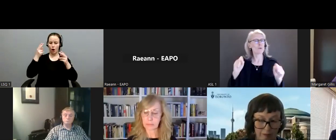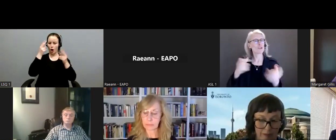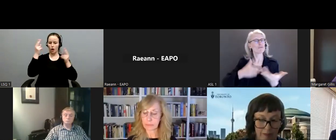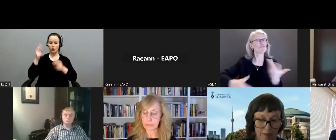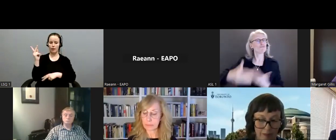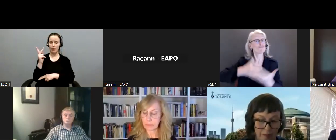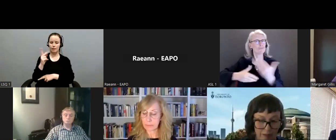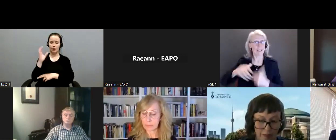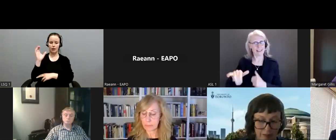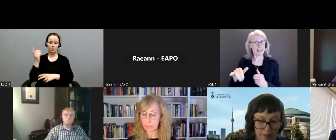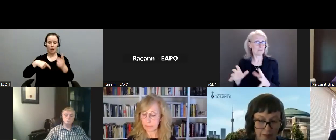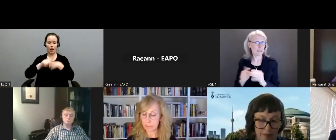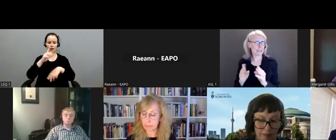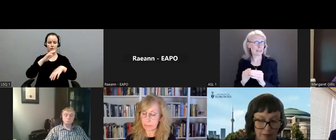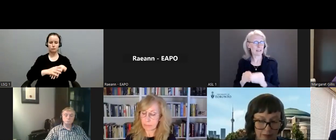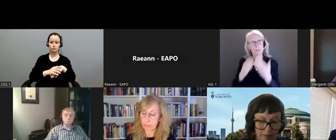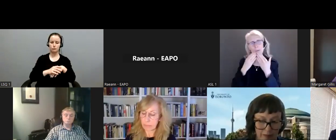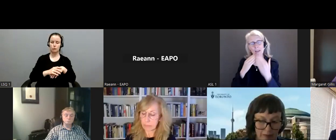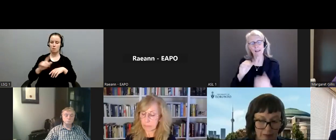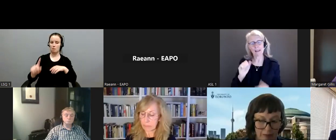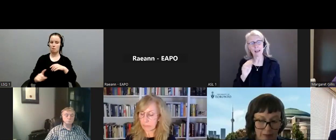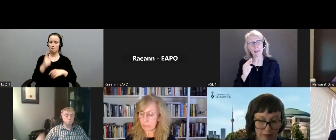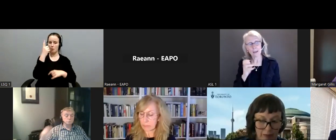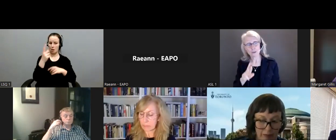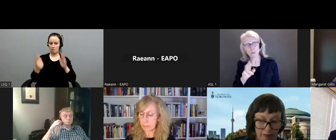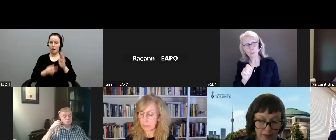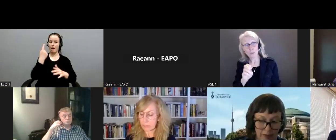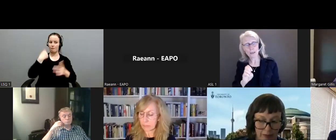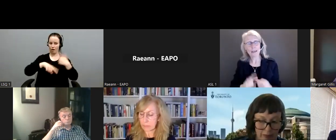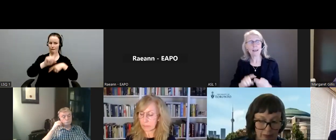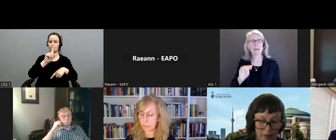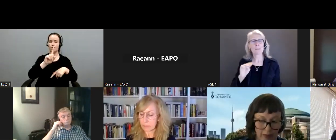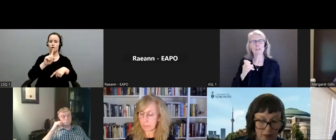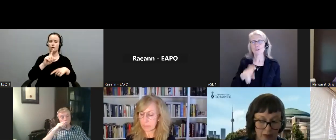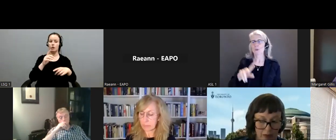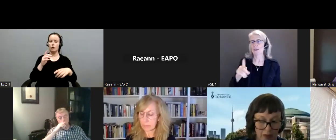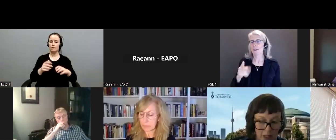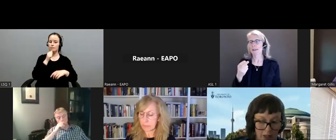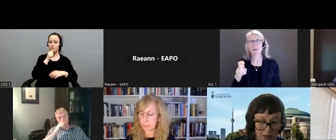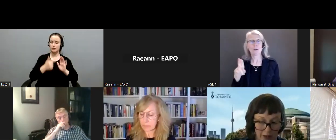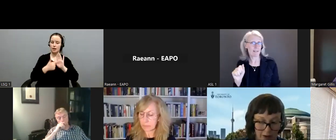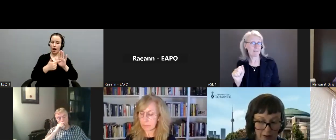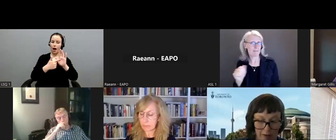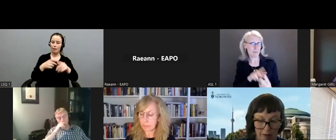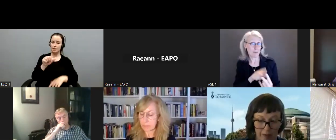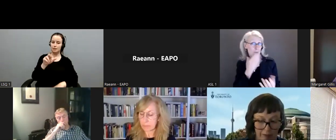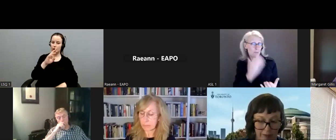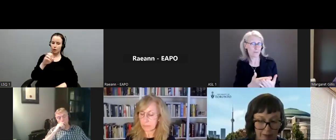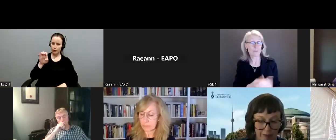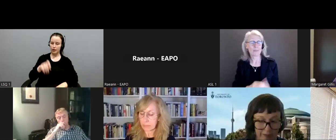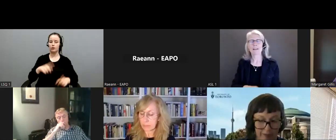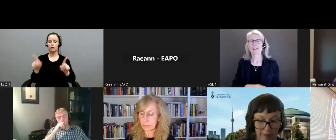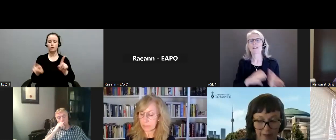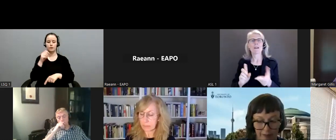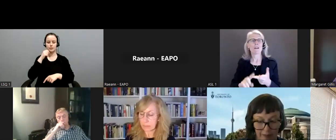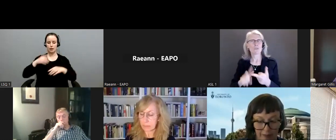on Aging. And we thank Ambassador Ray and Minister Khera for making that happen. We also had, for the first time,